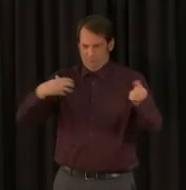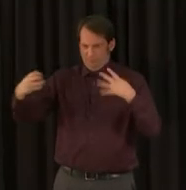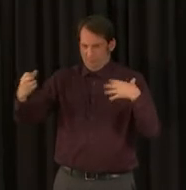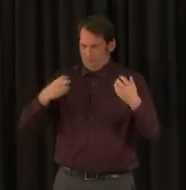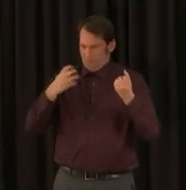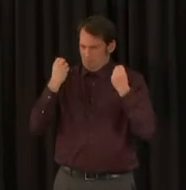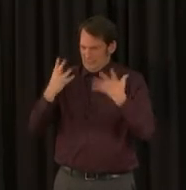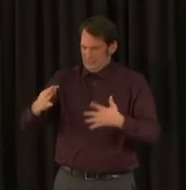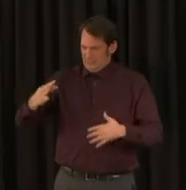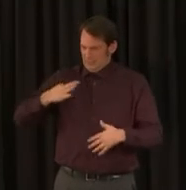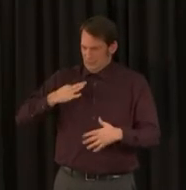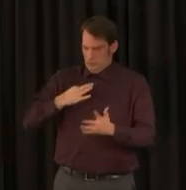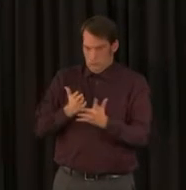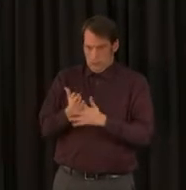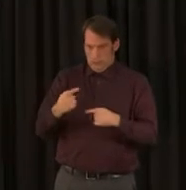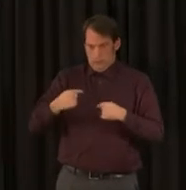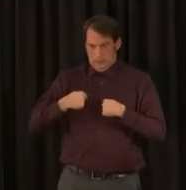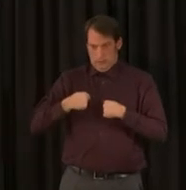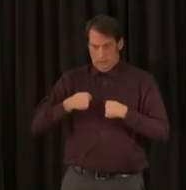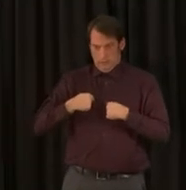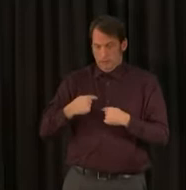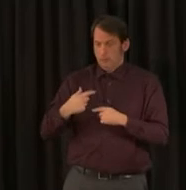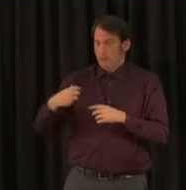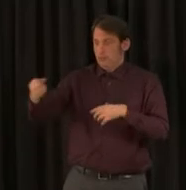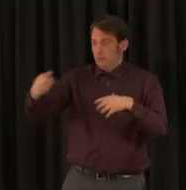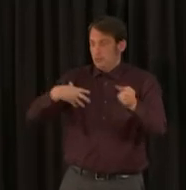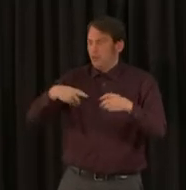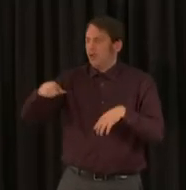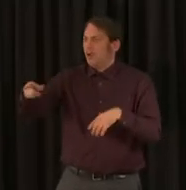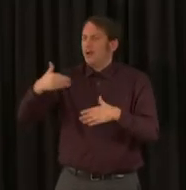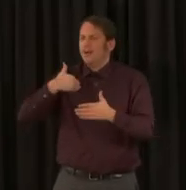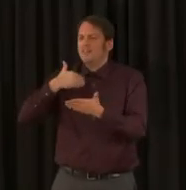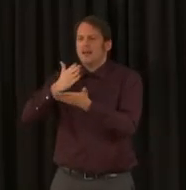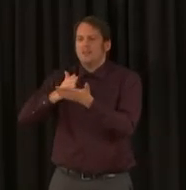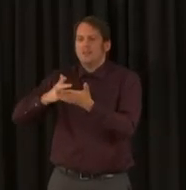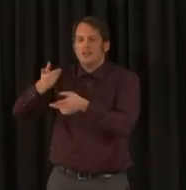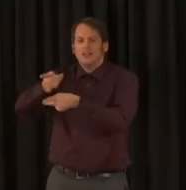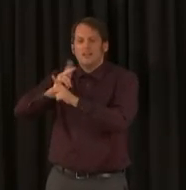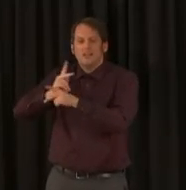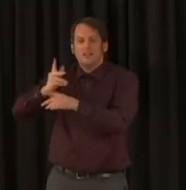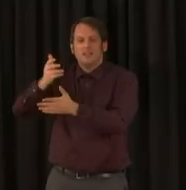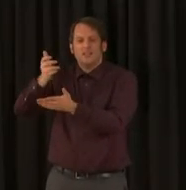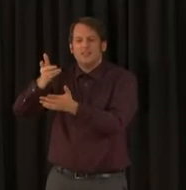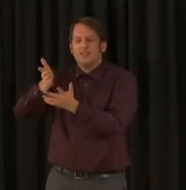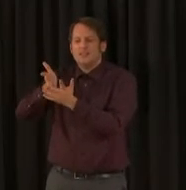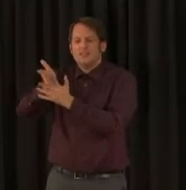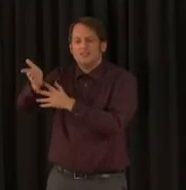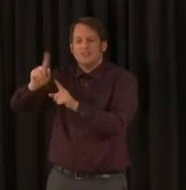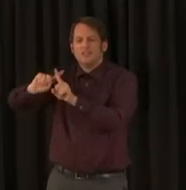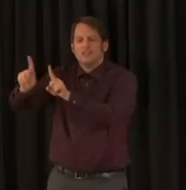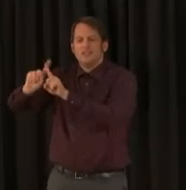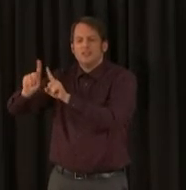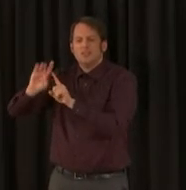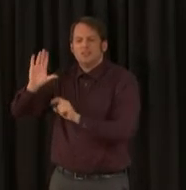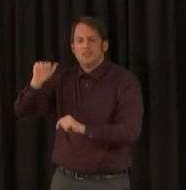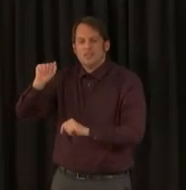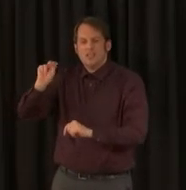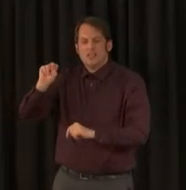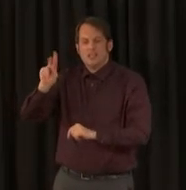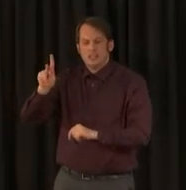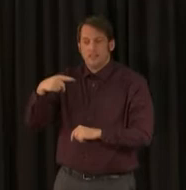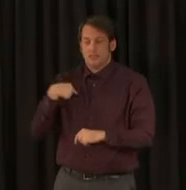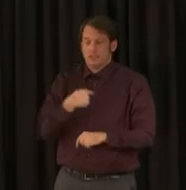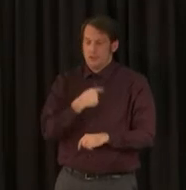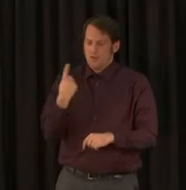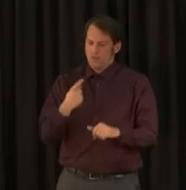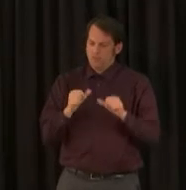us that they had been approved by another lender already. So we keep the lines of communication open. We'll